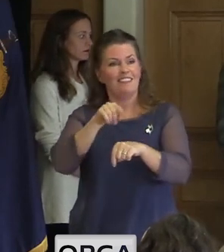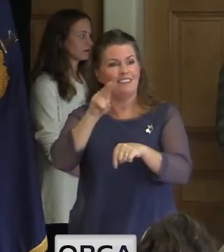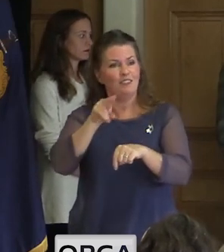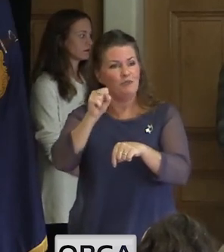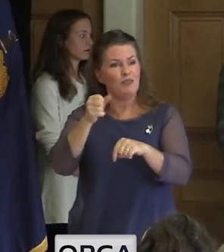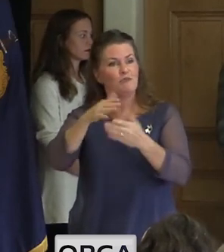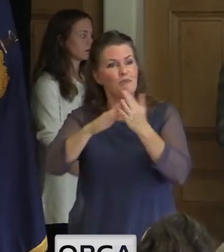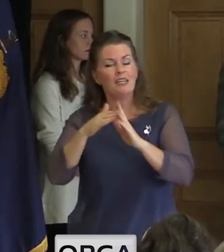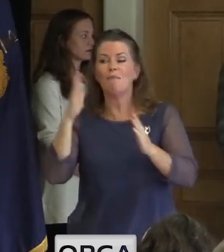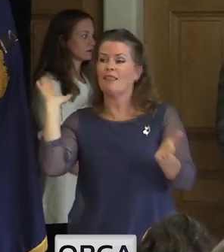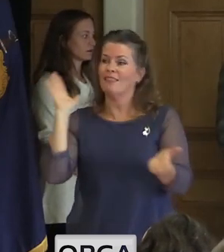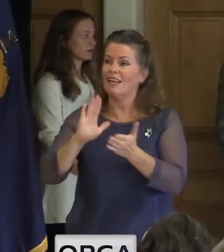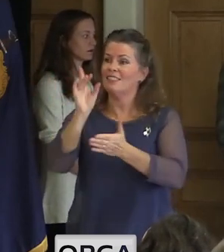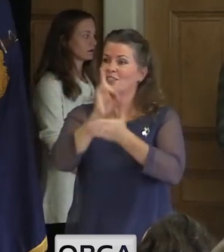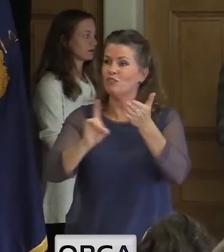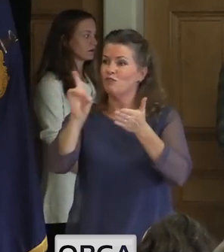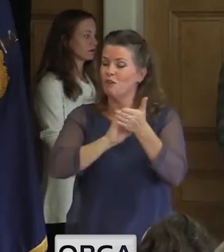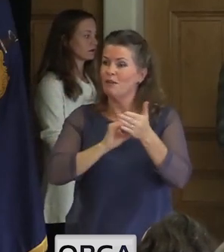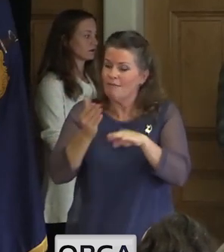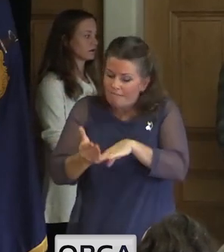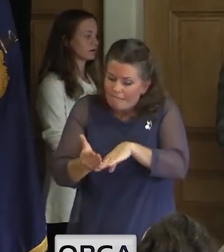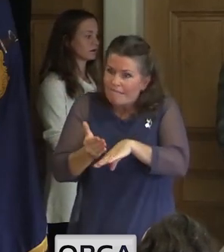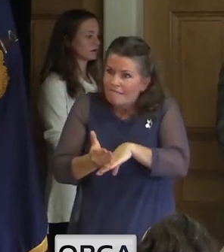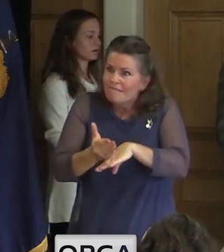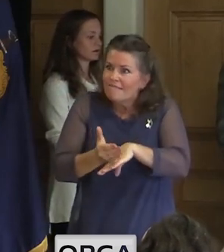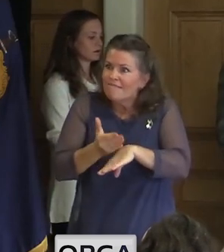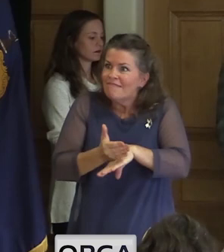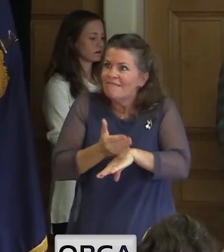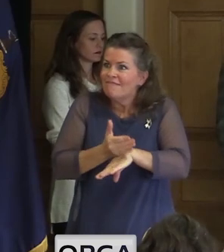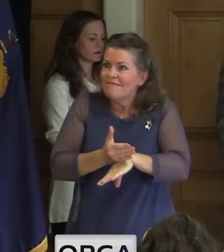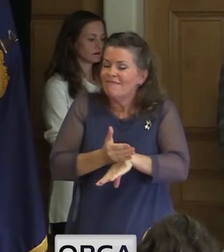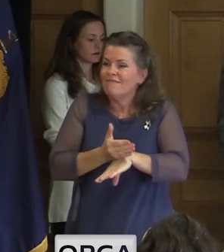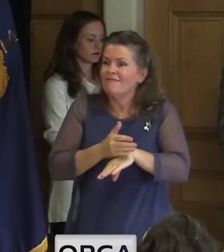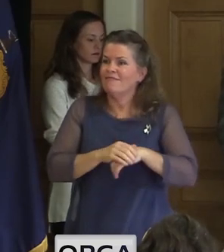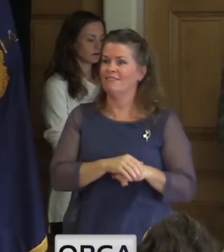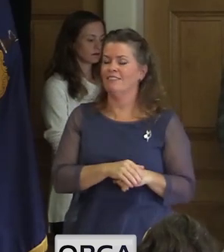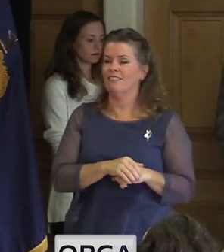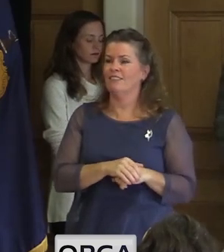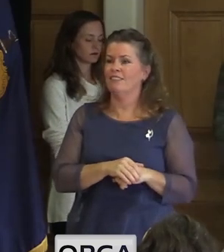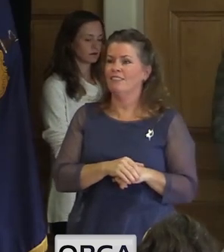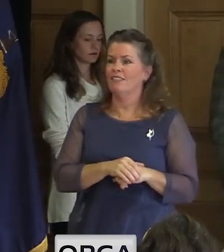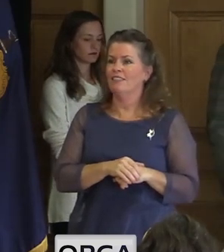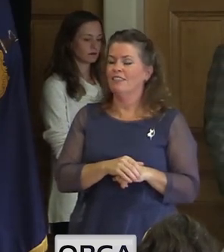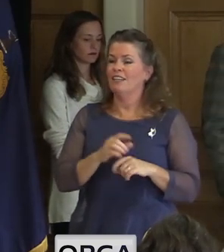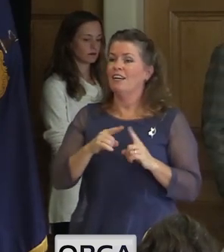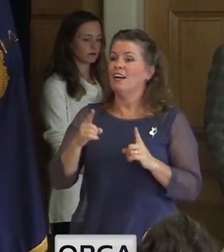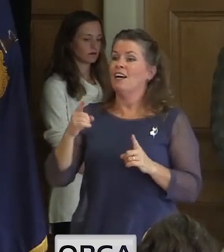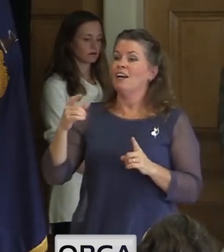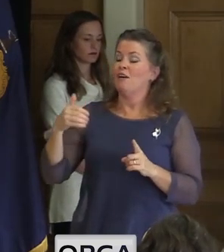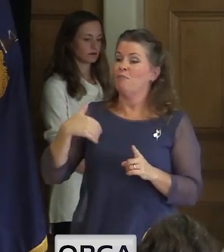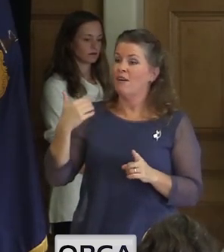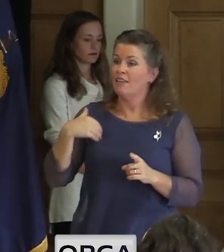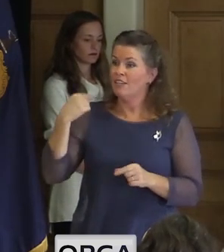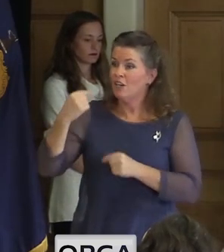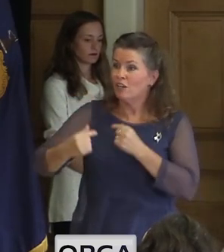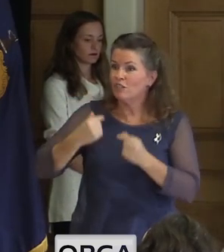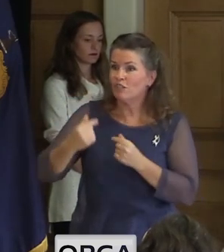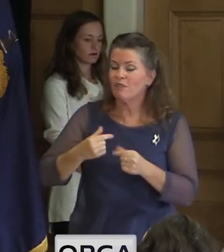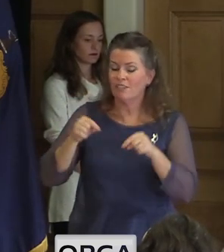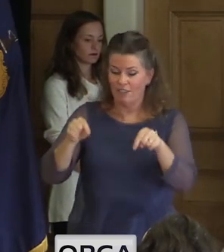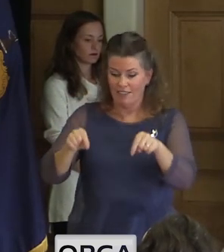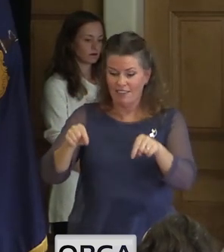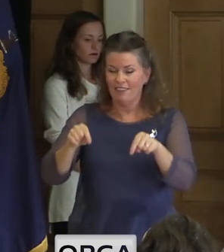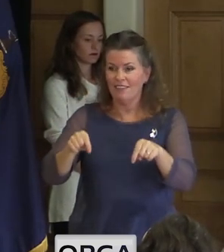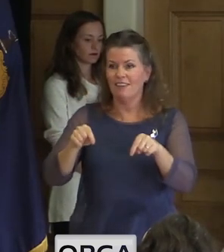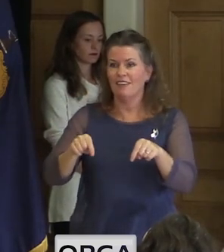I can tell you, without the shadow of a doubt, that the young generation of today is the least racist,